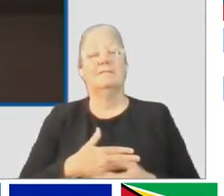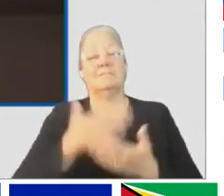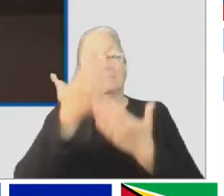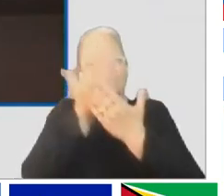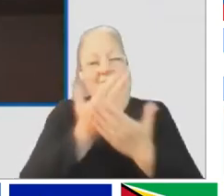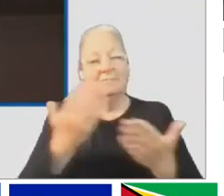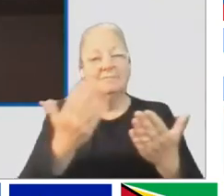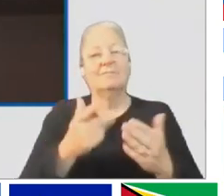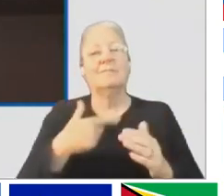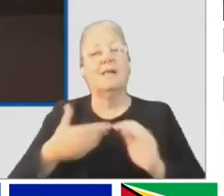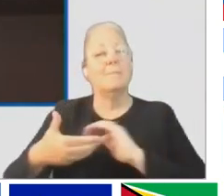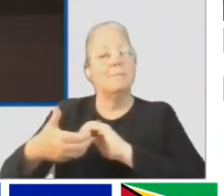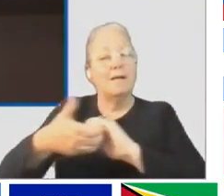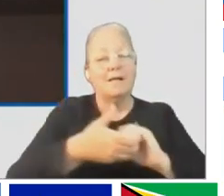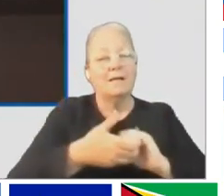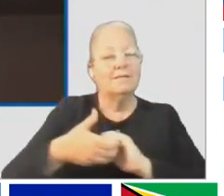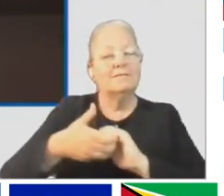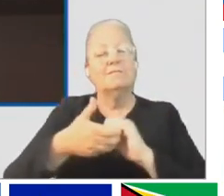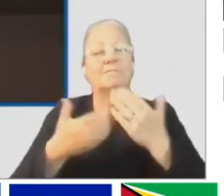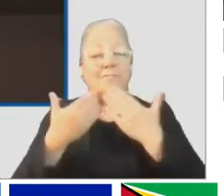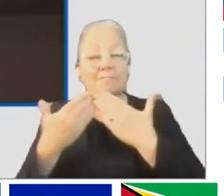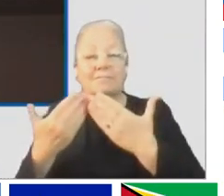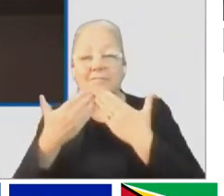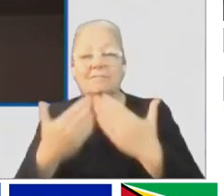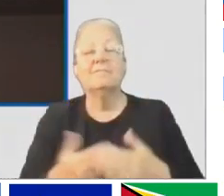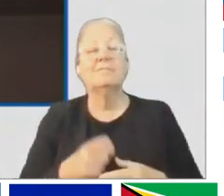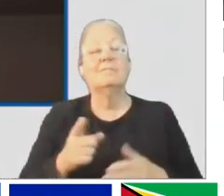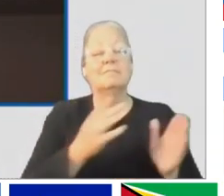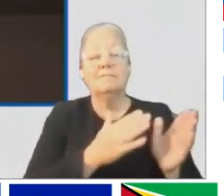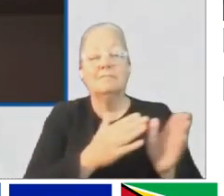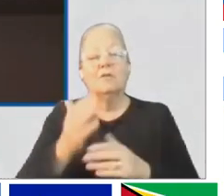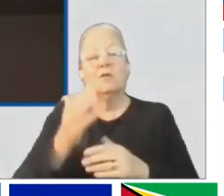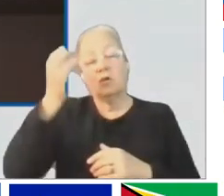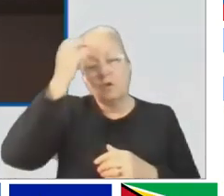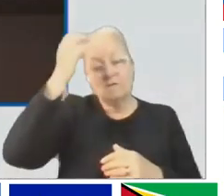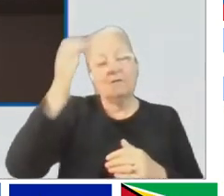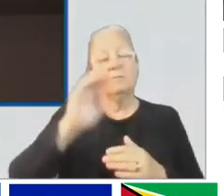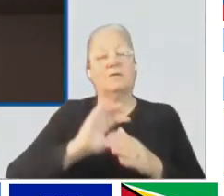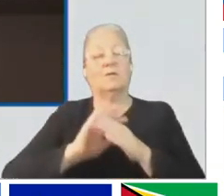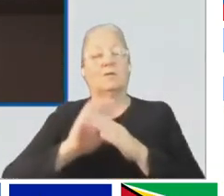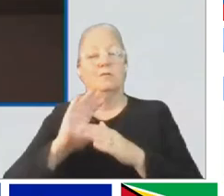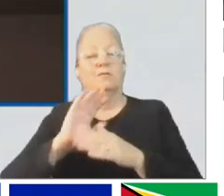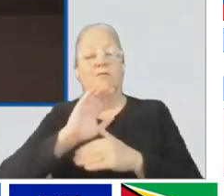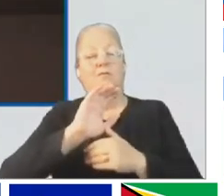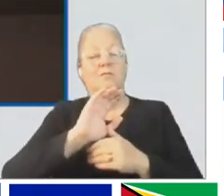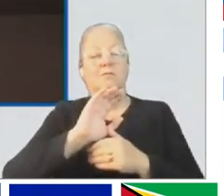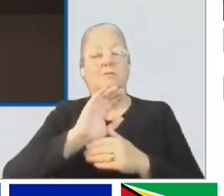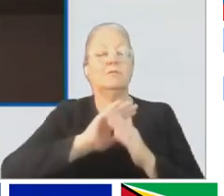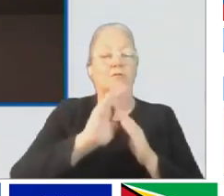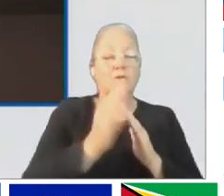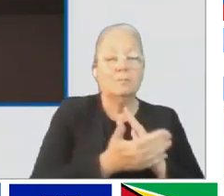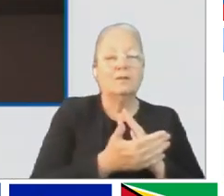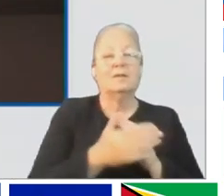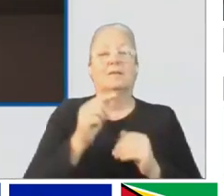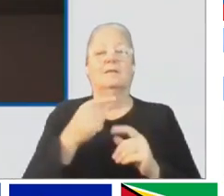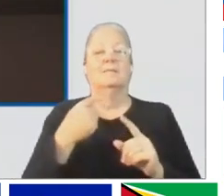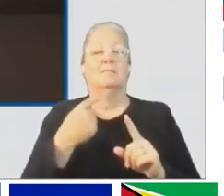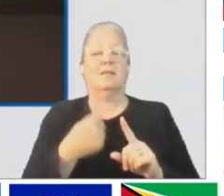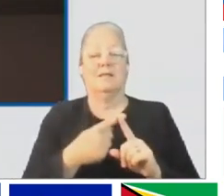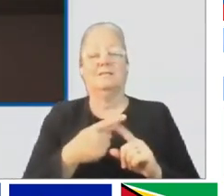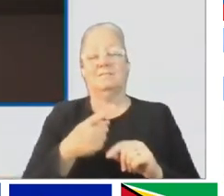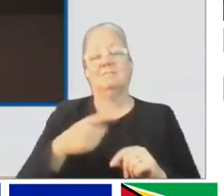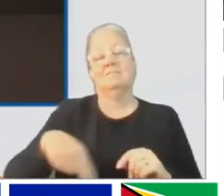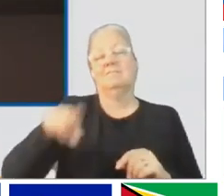the organizer, the Government of Jamaica, specifically the Ministry of Local Government and Rural Development, as well as co-organizers,